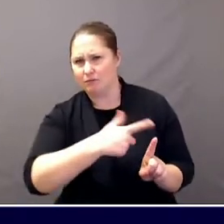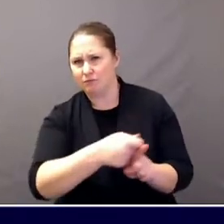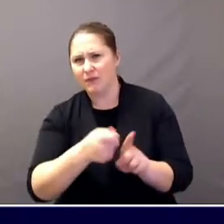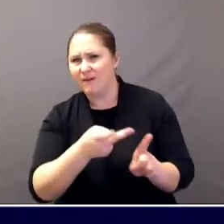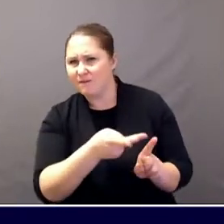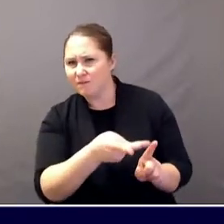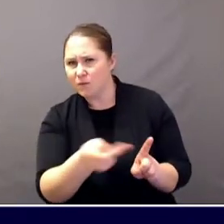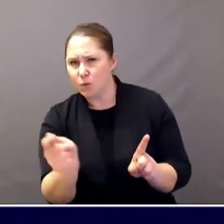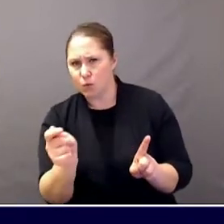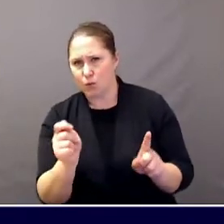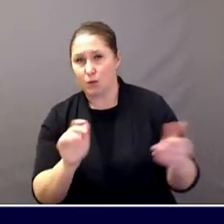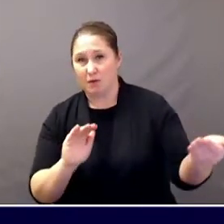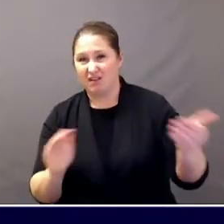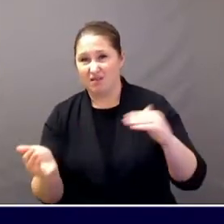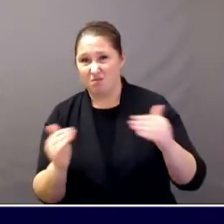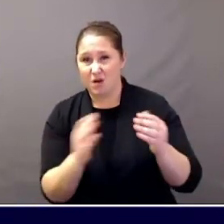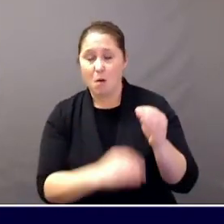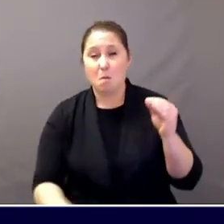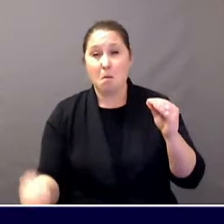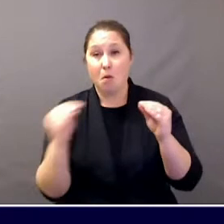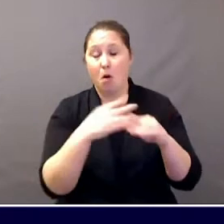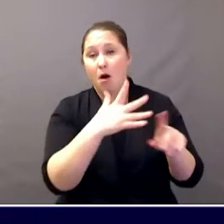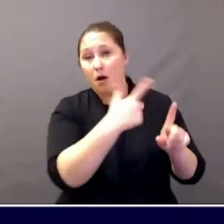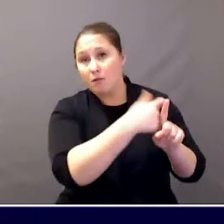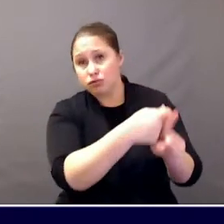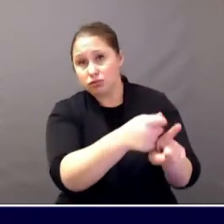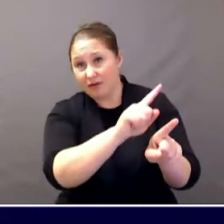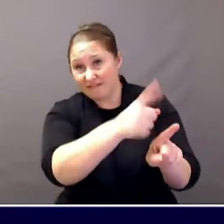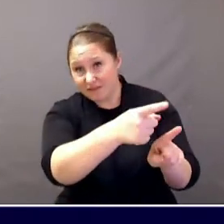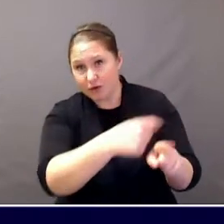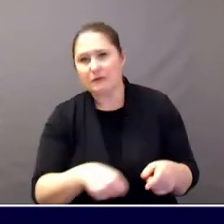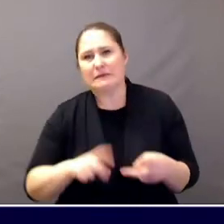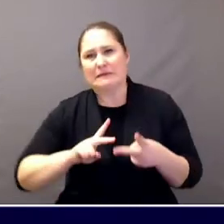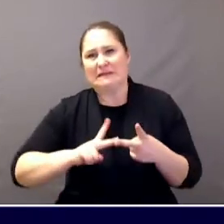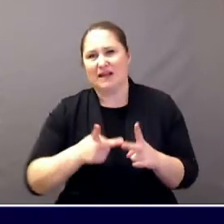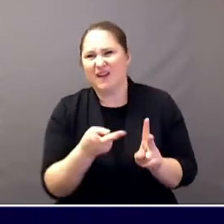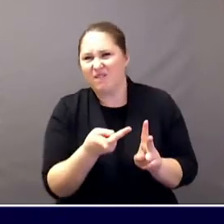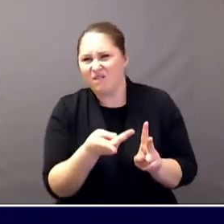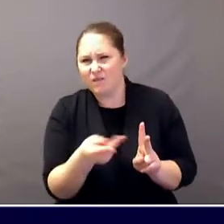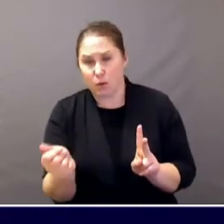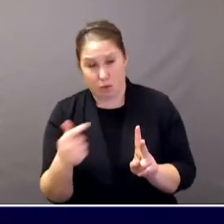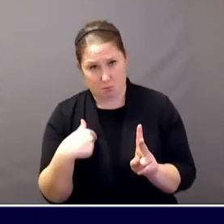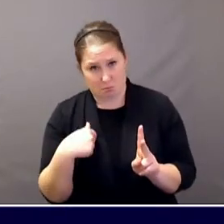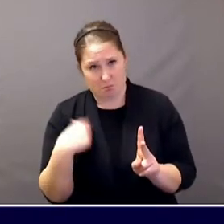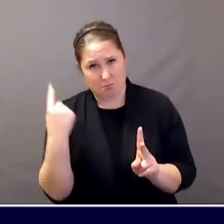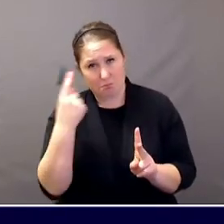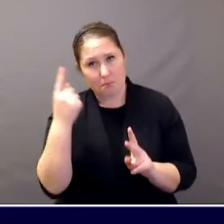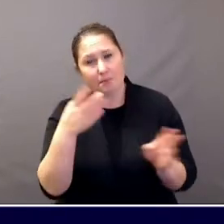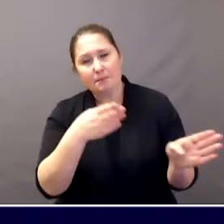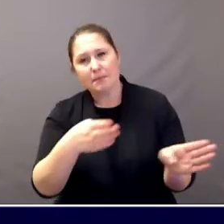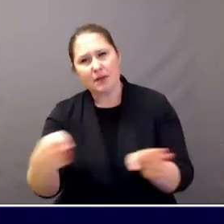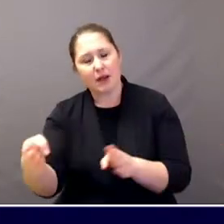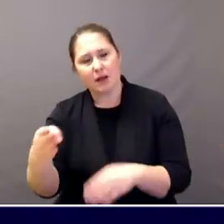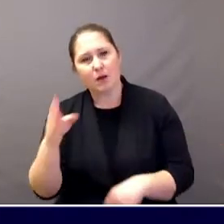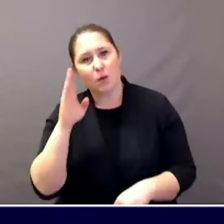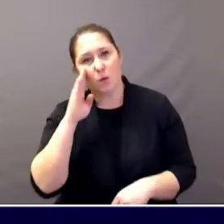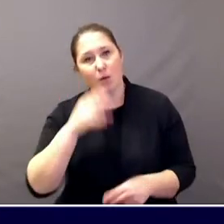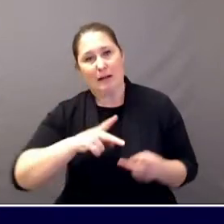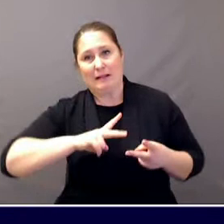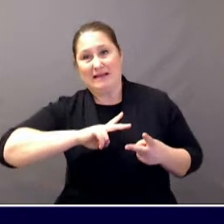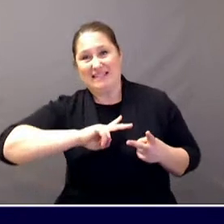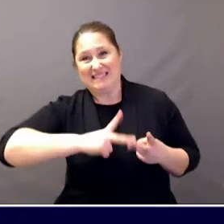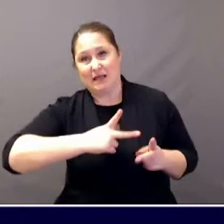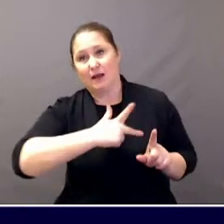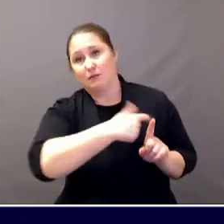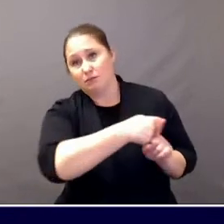moving into the second phase of vaccinations? Do you plan to administer second doses